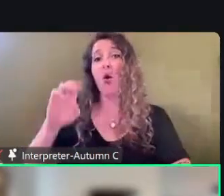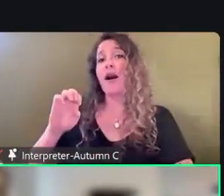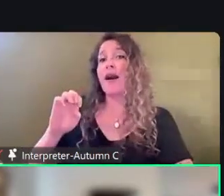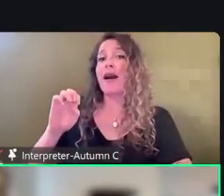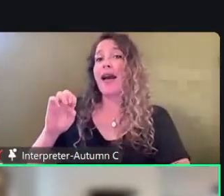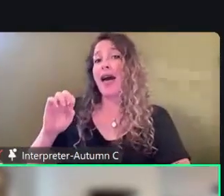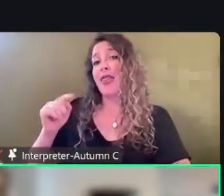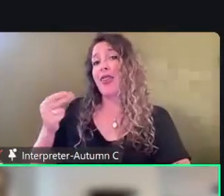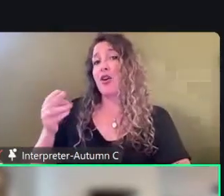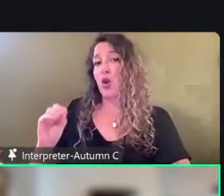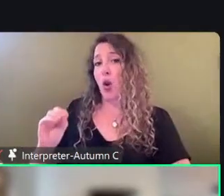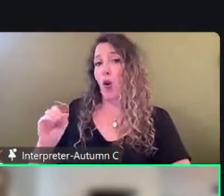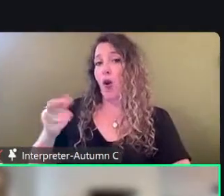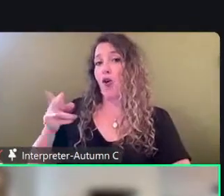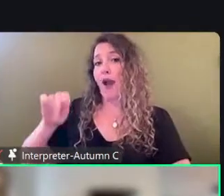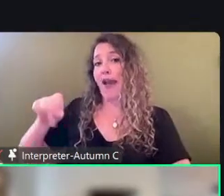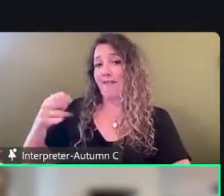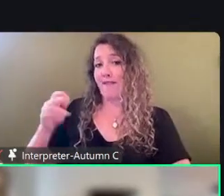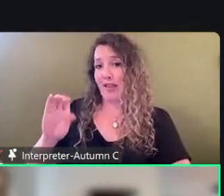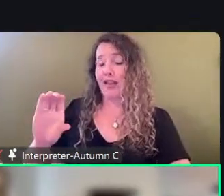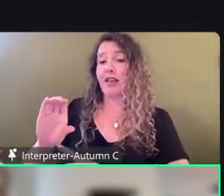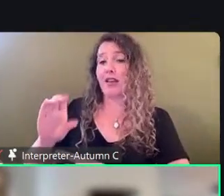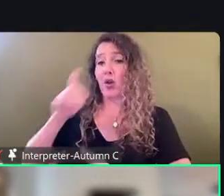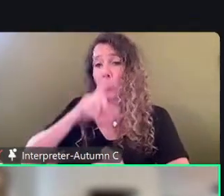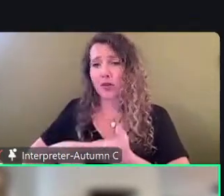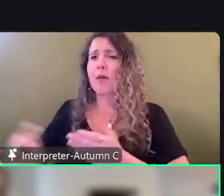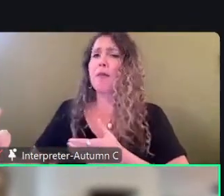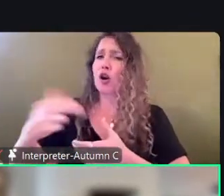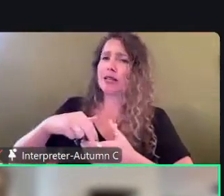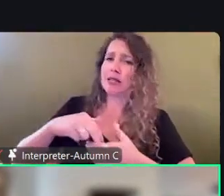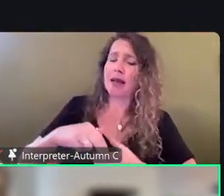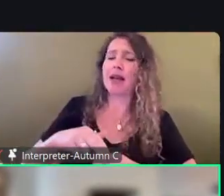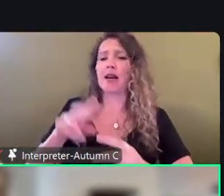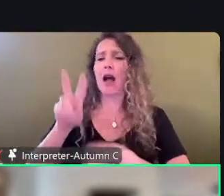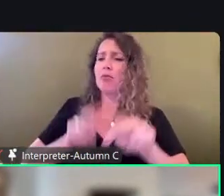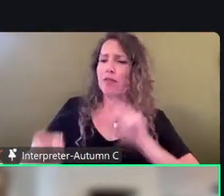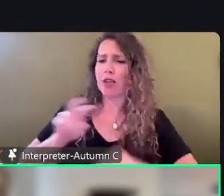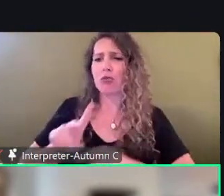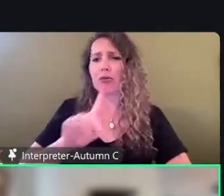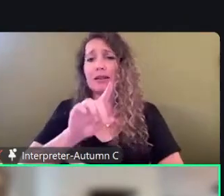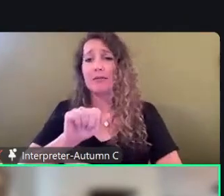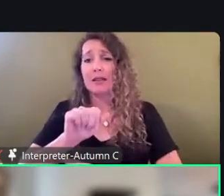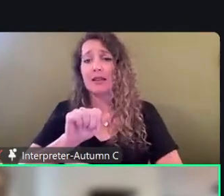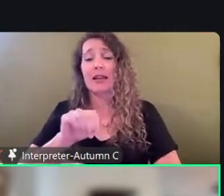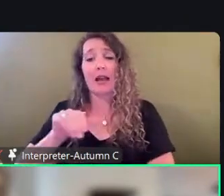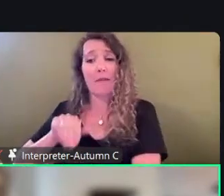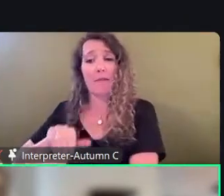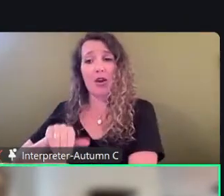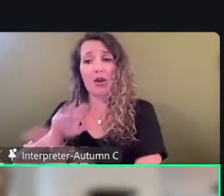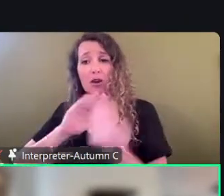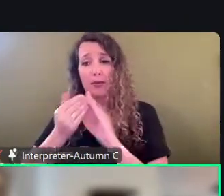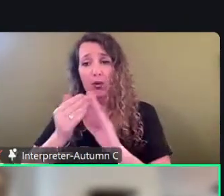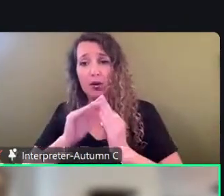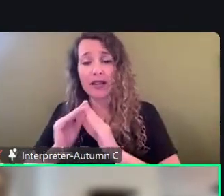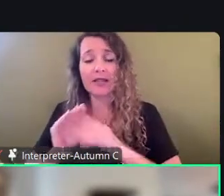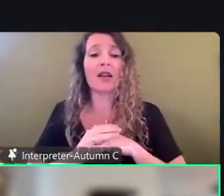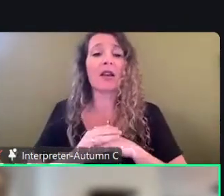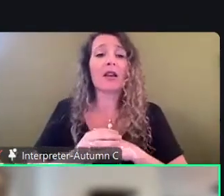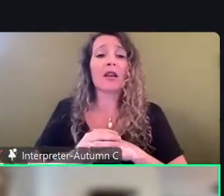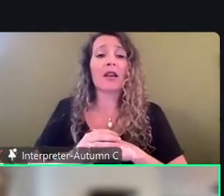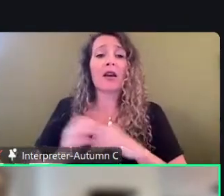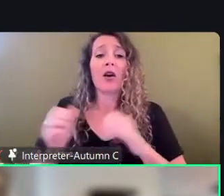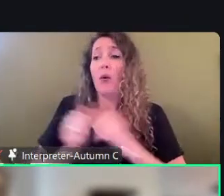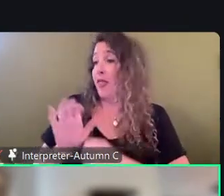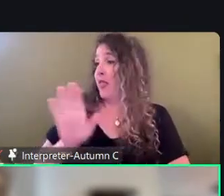research. First, I do participant observation with disability medical communities. Basically, with consent, I